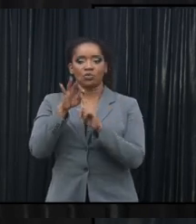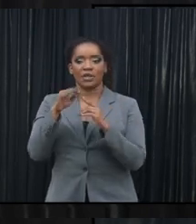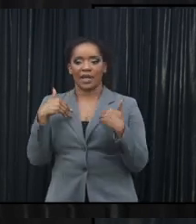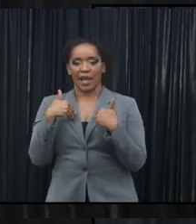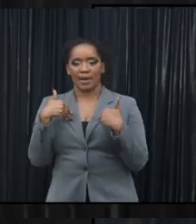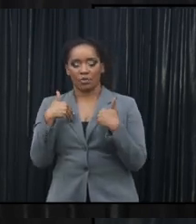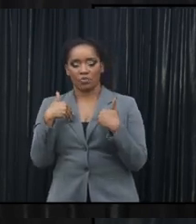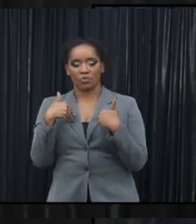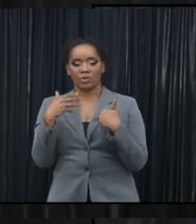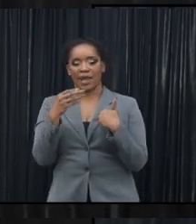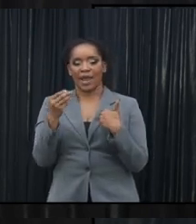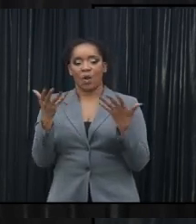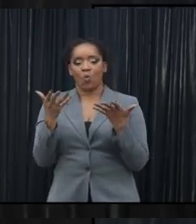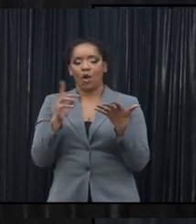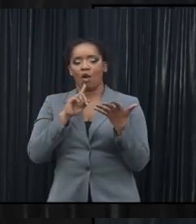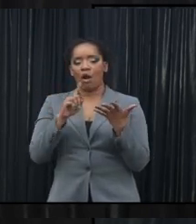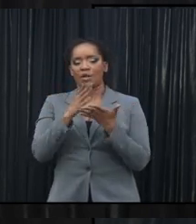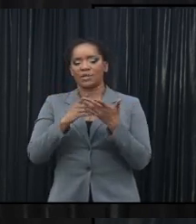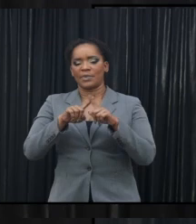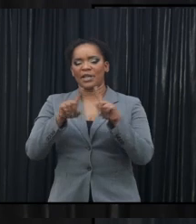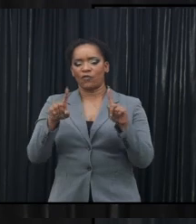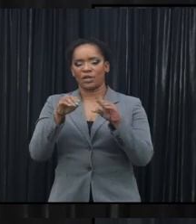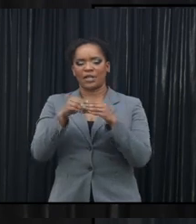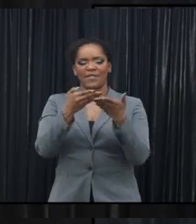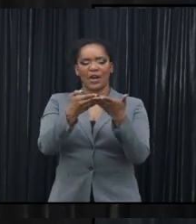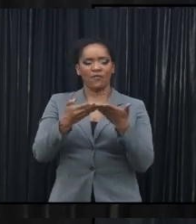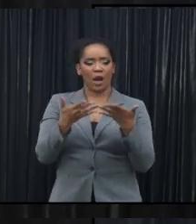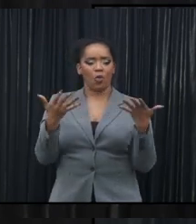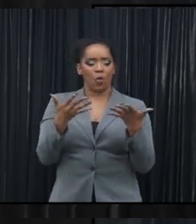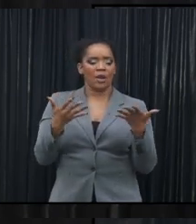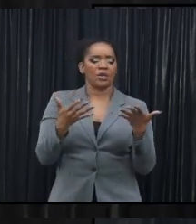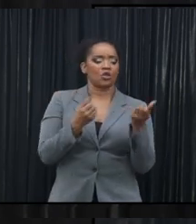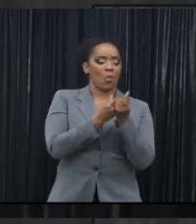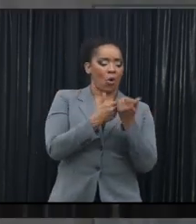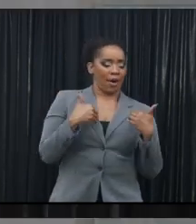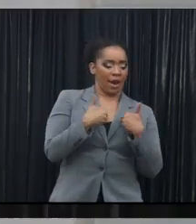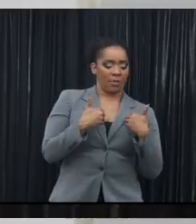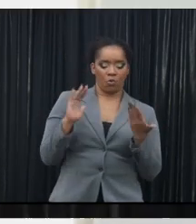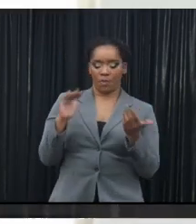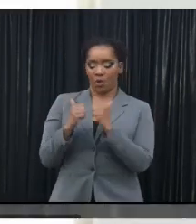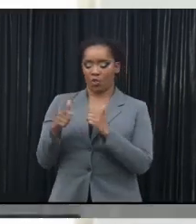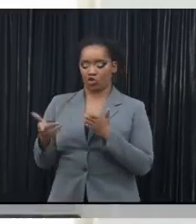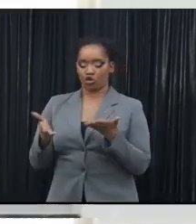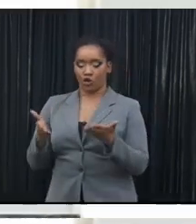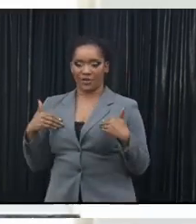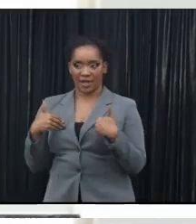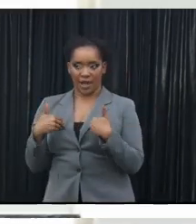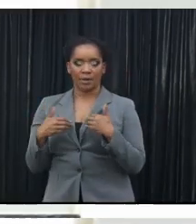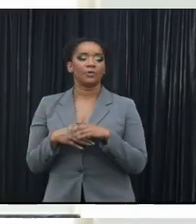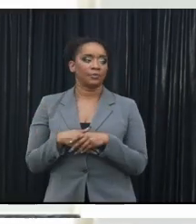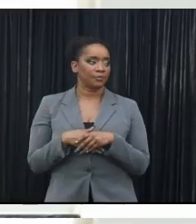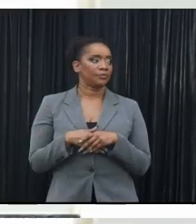then what are some differences in verifying a support animal as opposed to a service animal? Sure. So as a